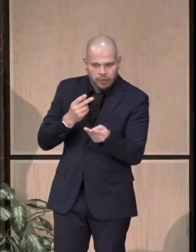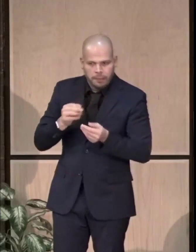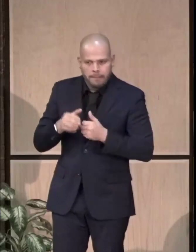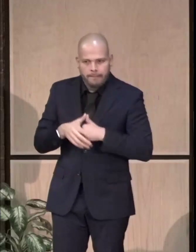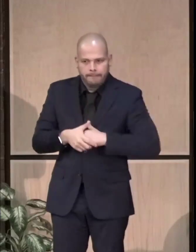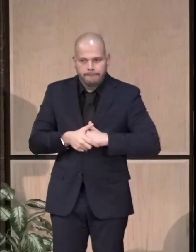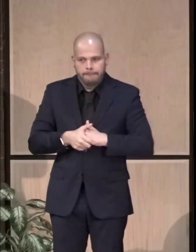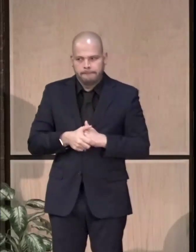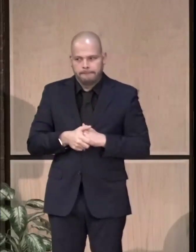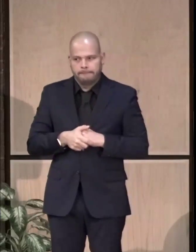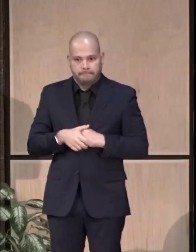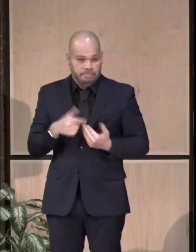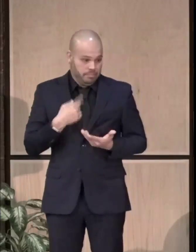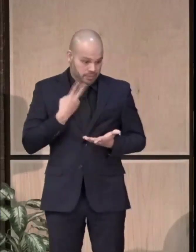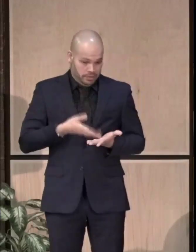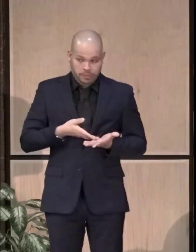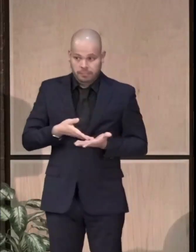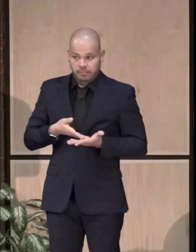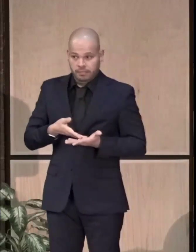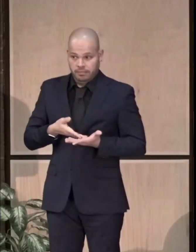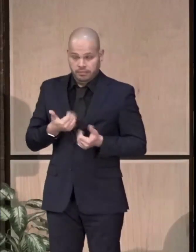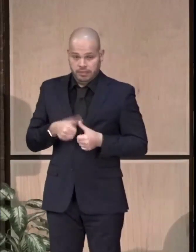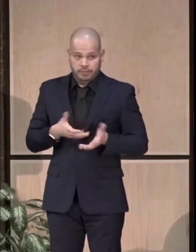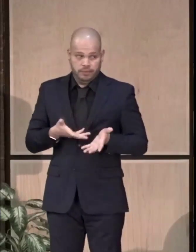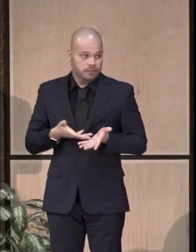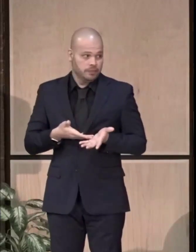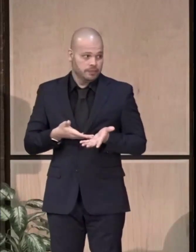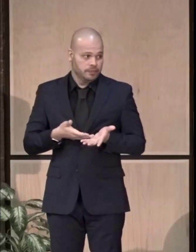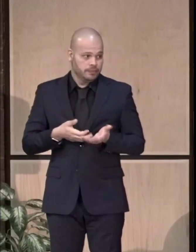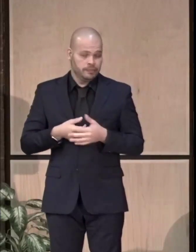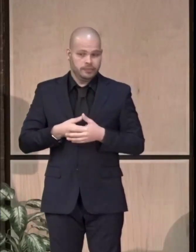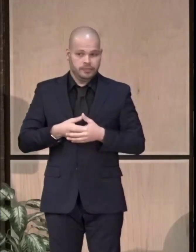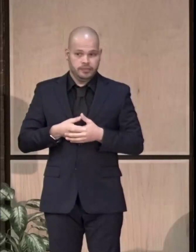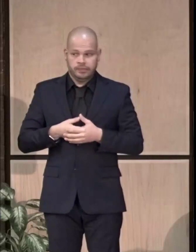I don't see the exhibit, so I can't recall. Well, according to